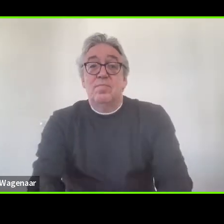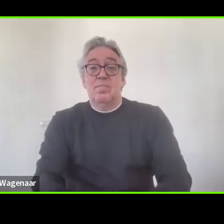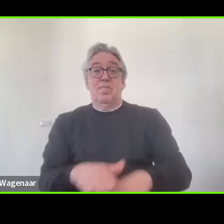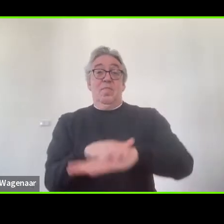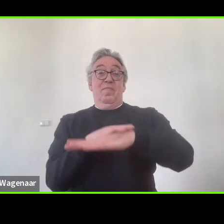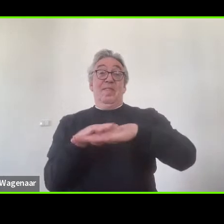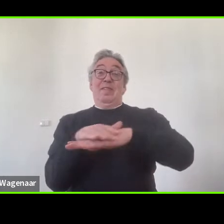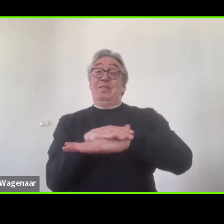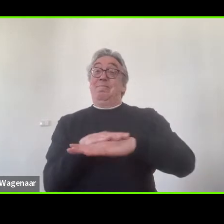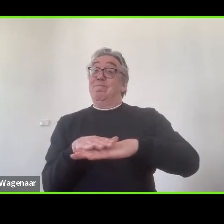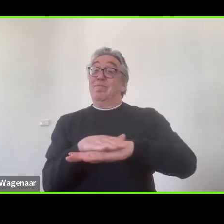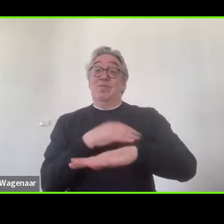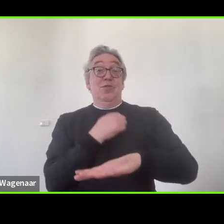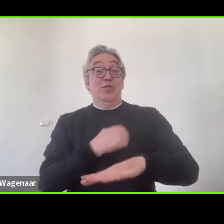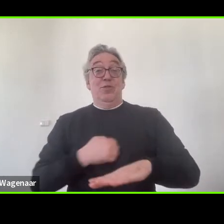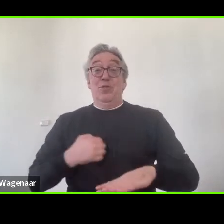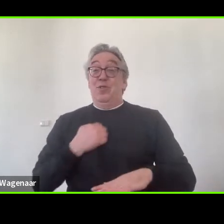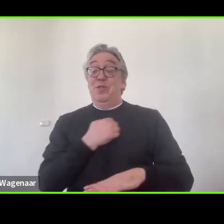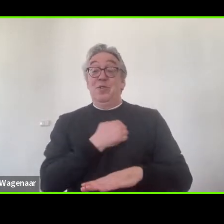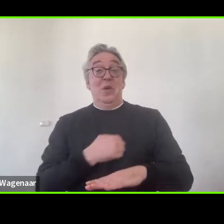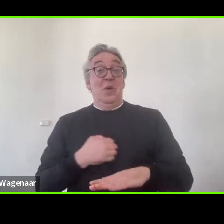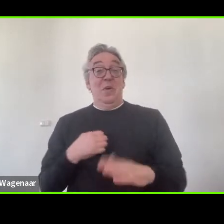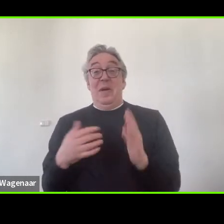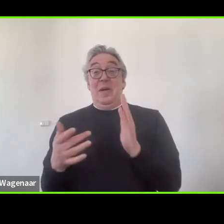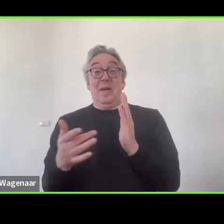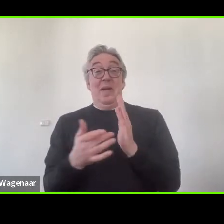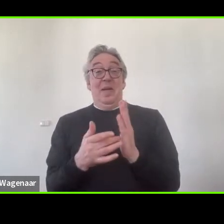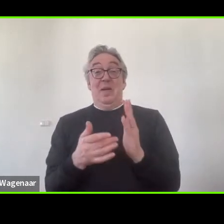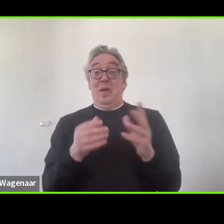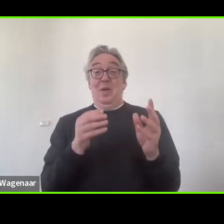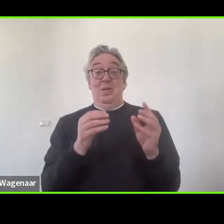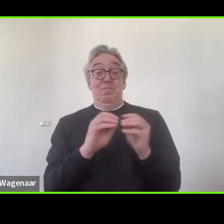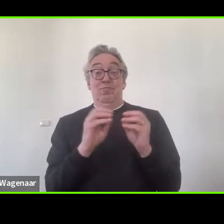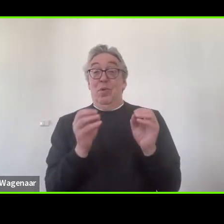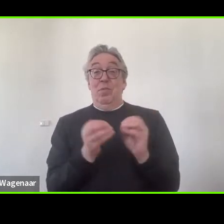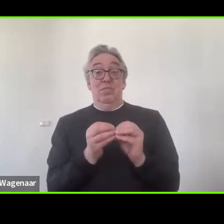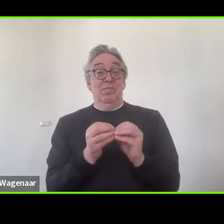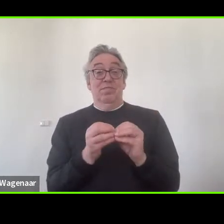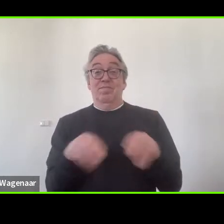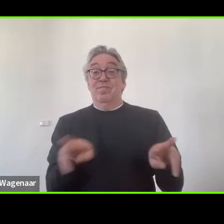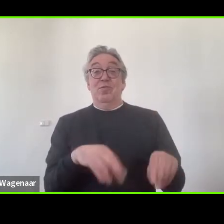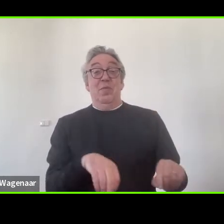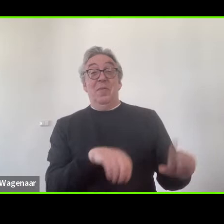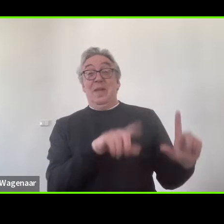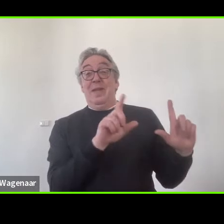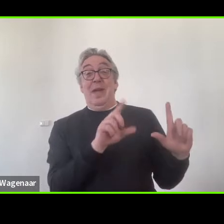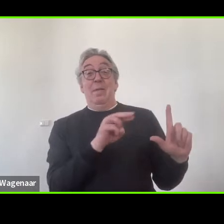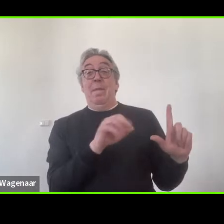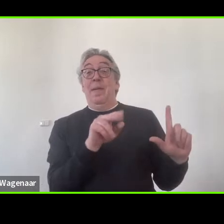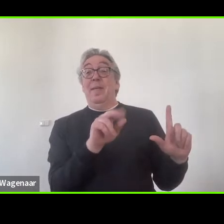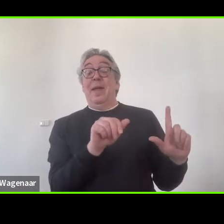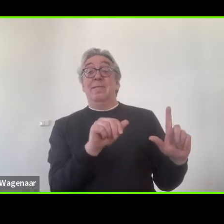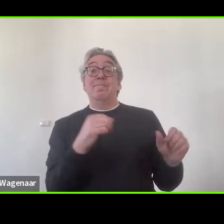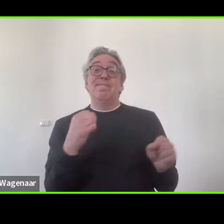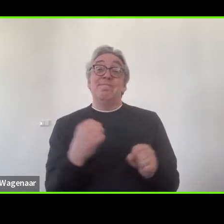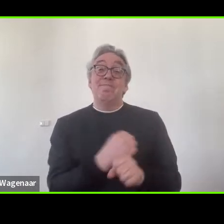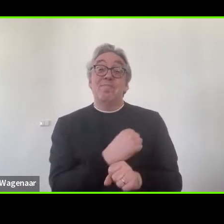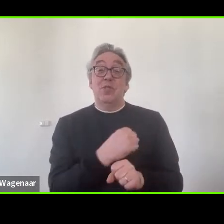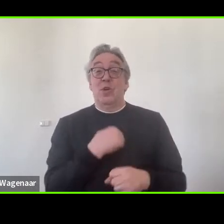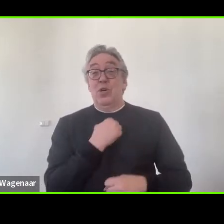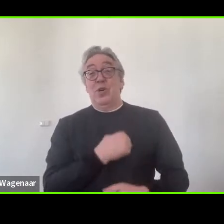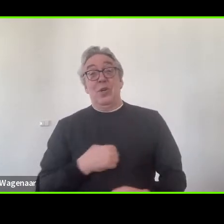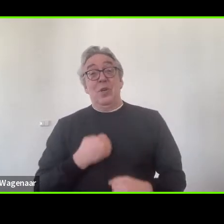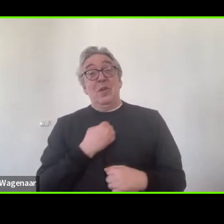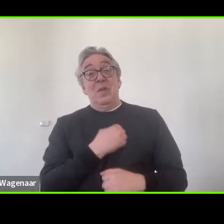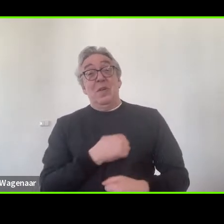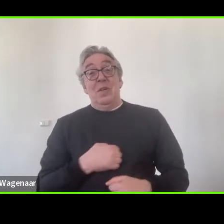We are really sorry that we do have some technical issues with the video of Mina. So really sorry about